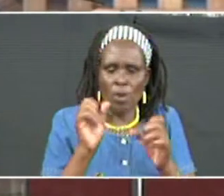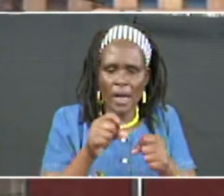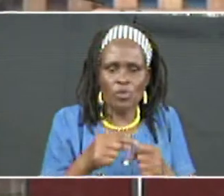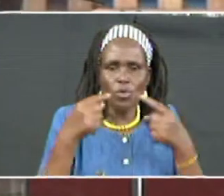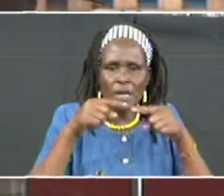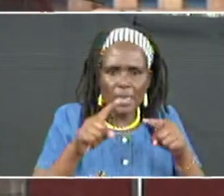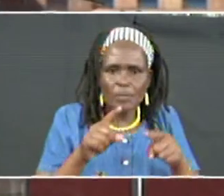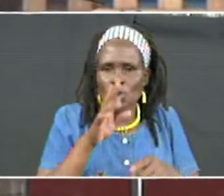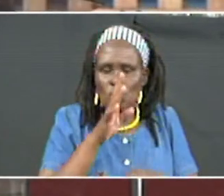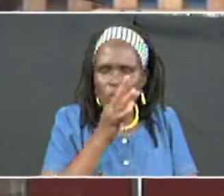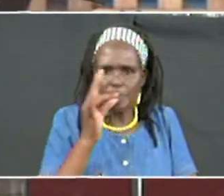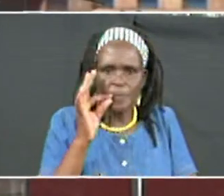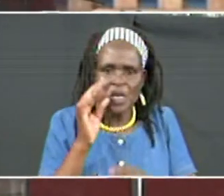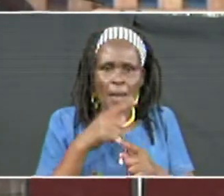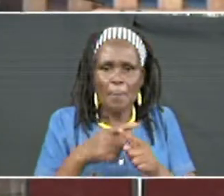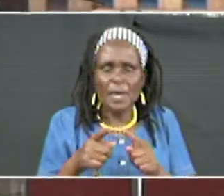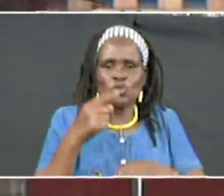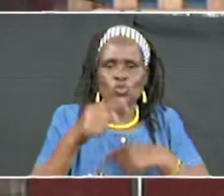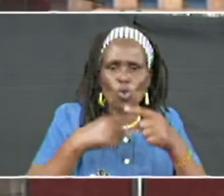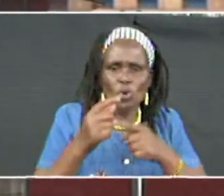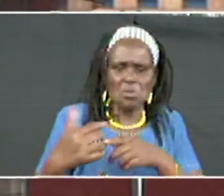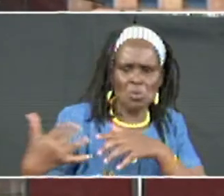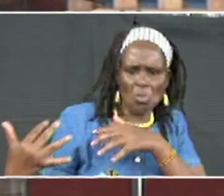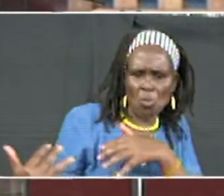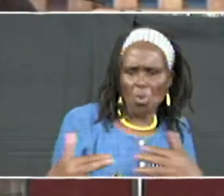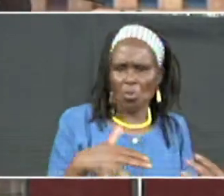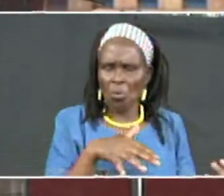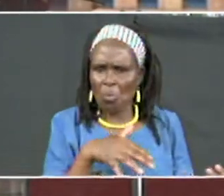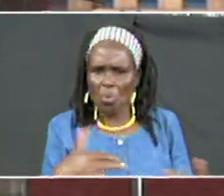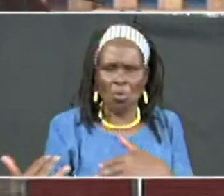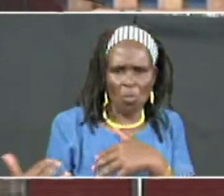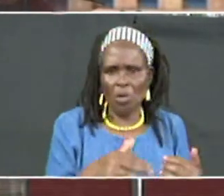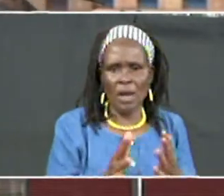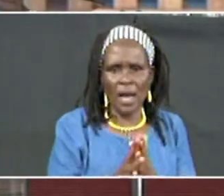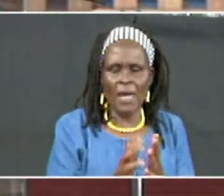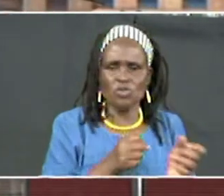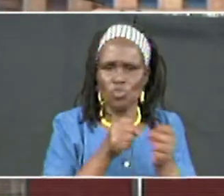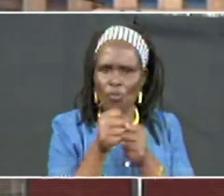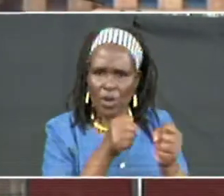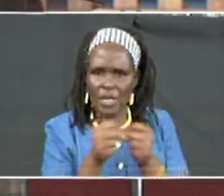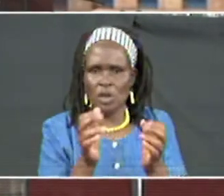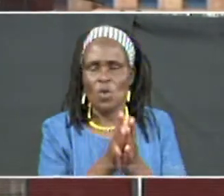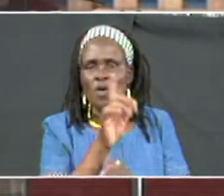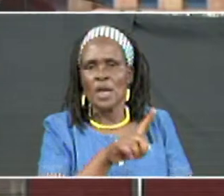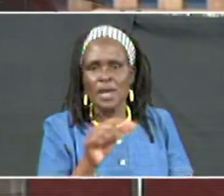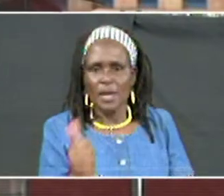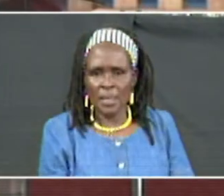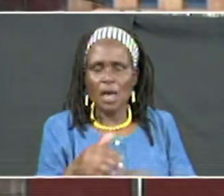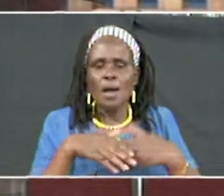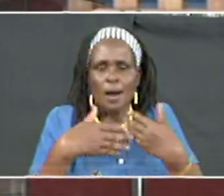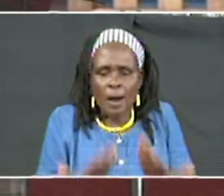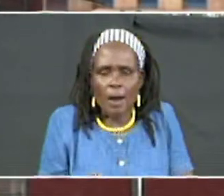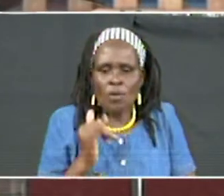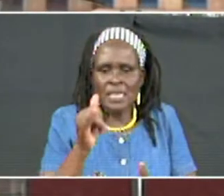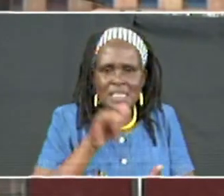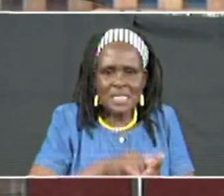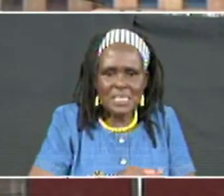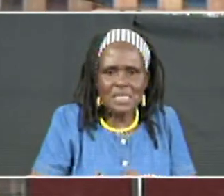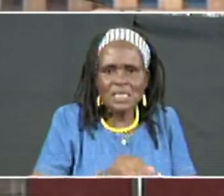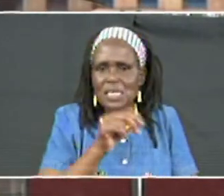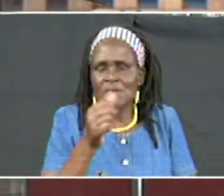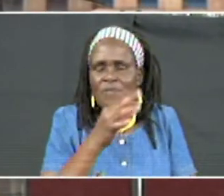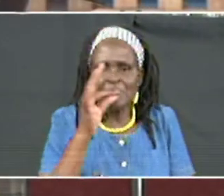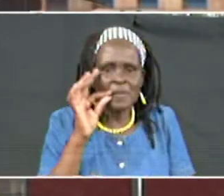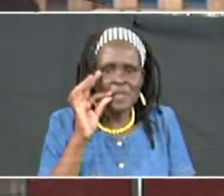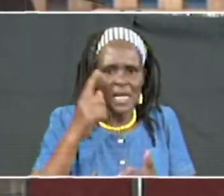yet you go on ahead to quarrel and to strive with others and to fight? How is this even fasting that I